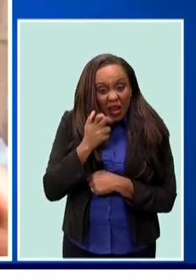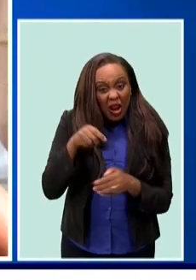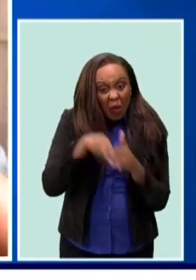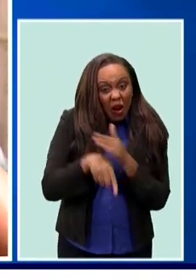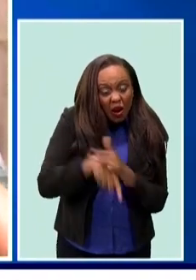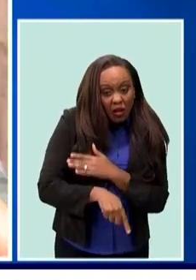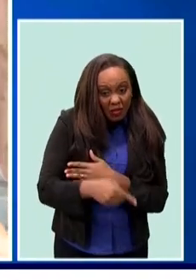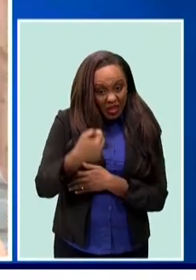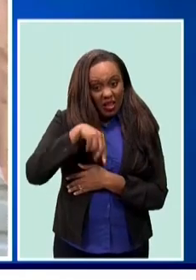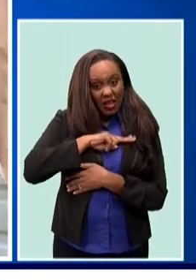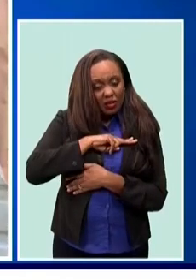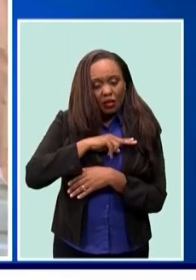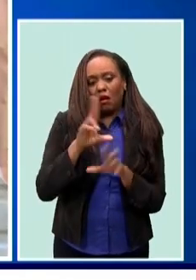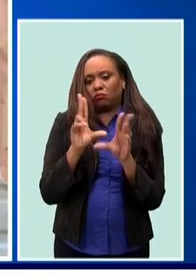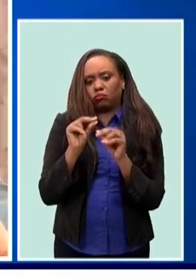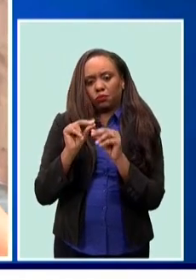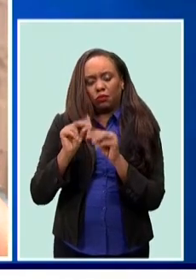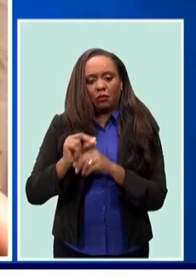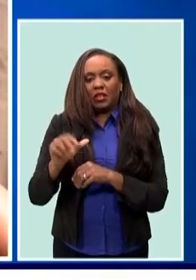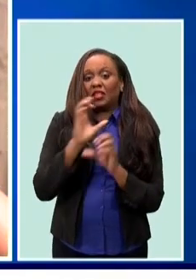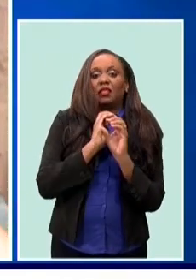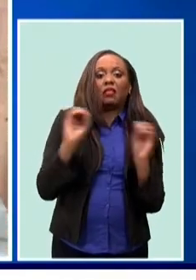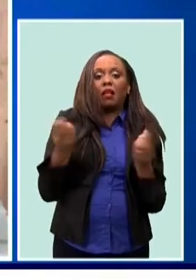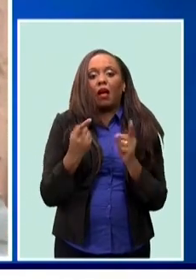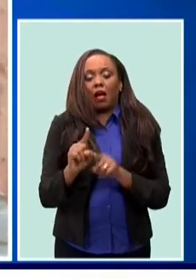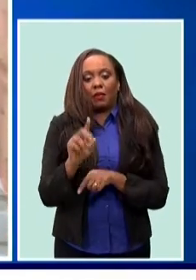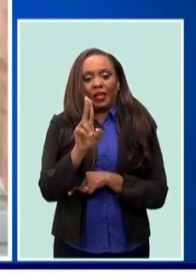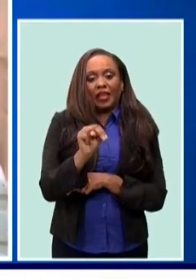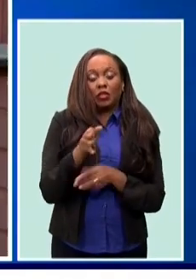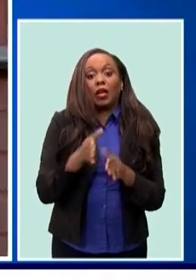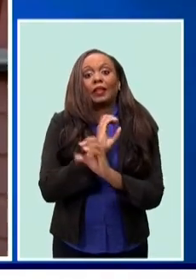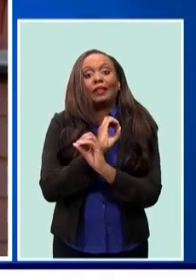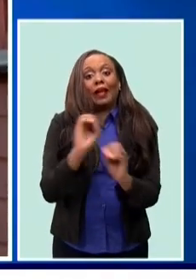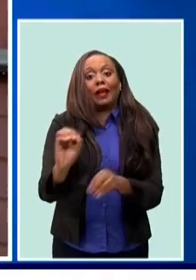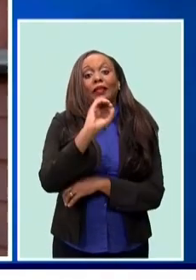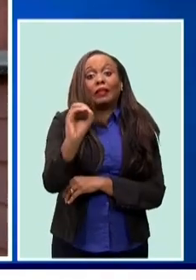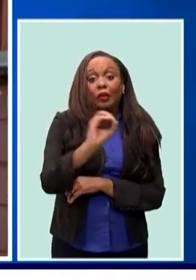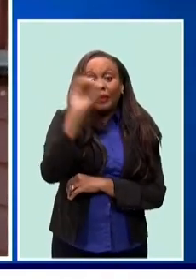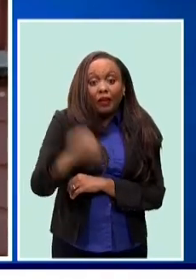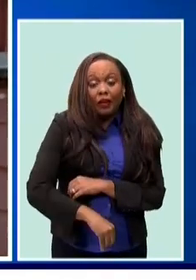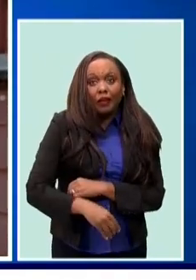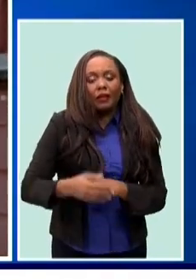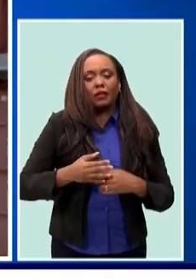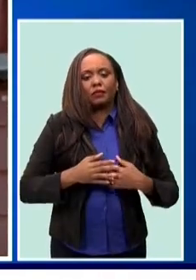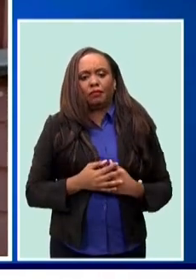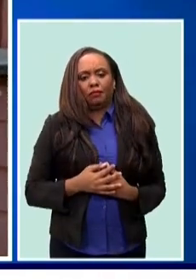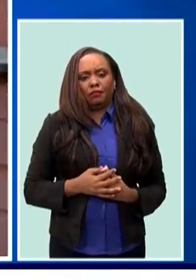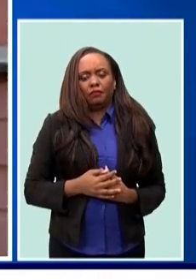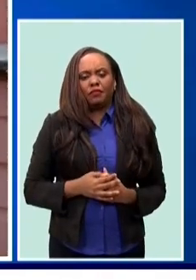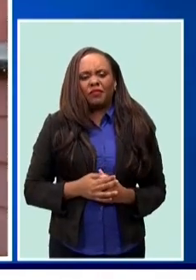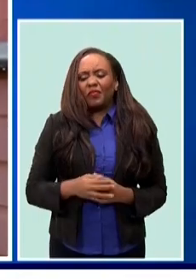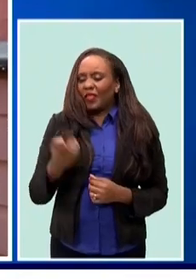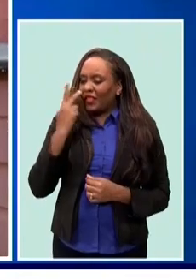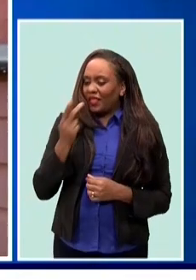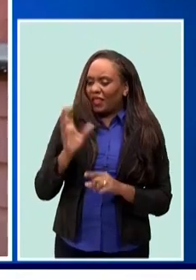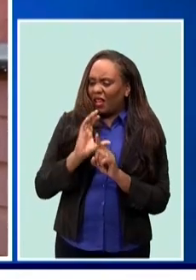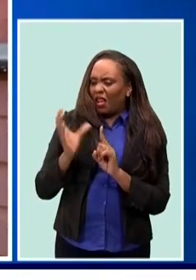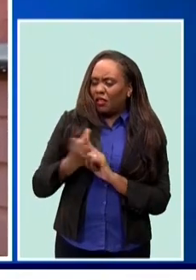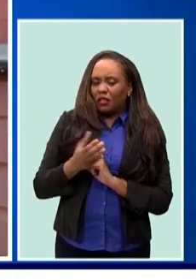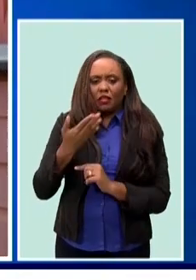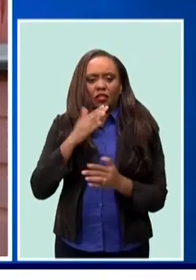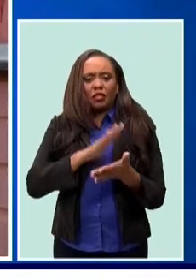happening in Nelson Street, all over the place, not want to happen in Nelson Street. None. When I can see the culture, man, like, nice ladies, like, as